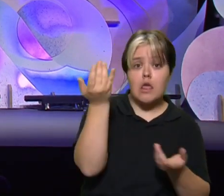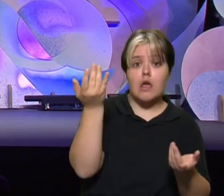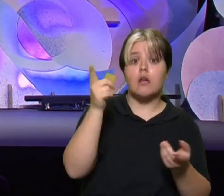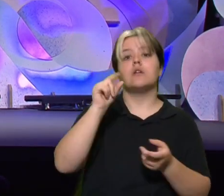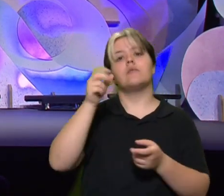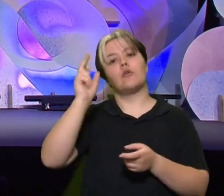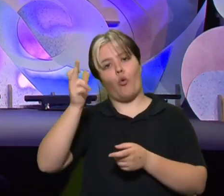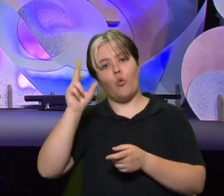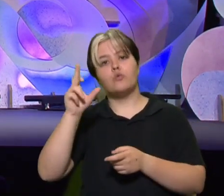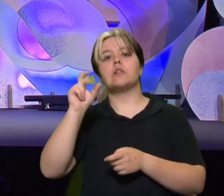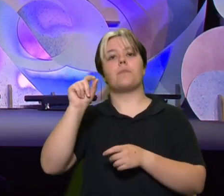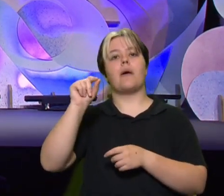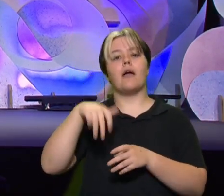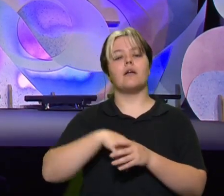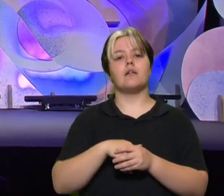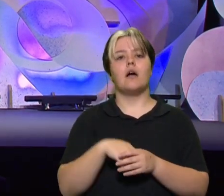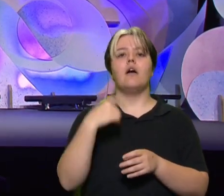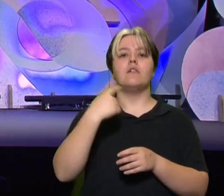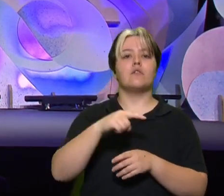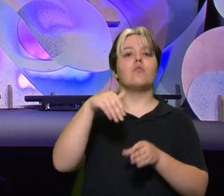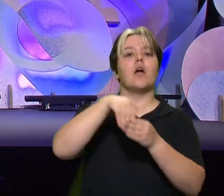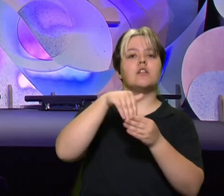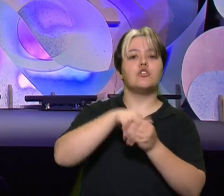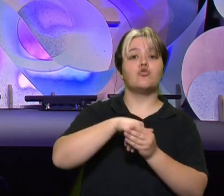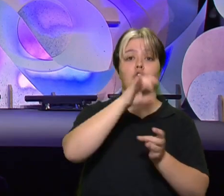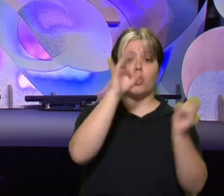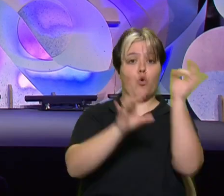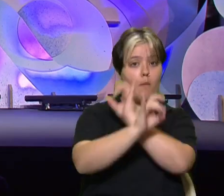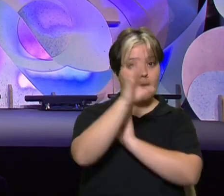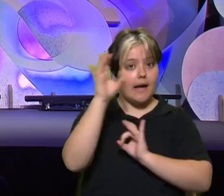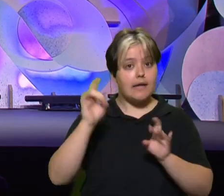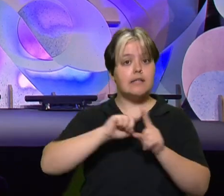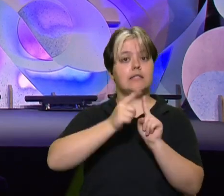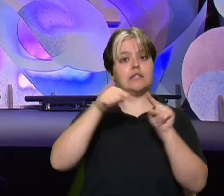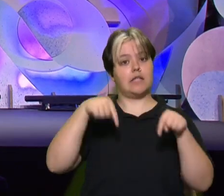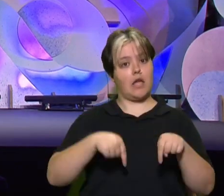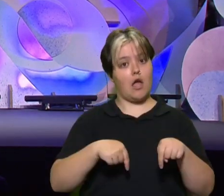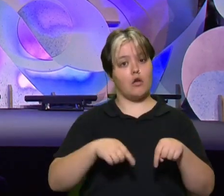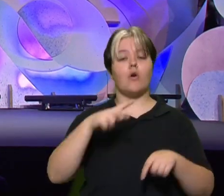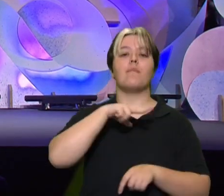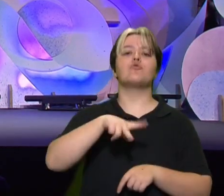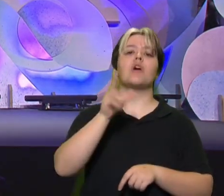Countries like Indonesia, Russia, we have European